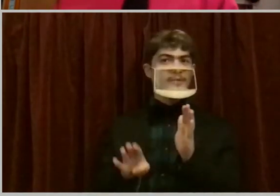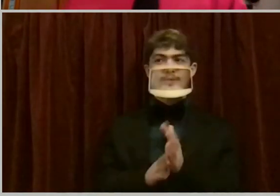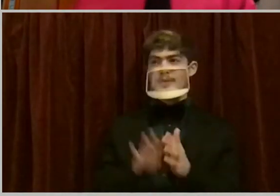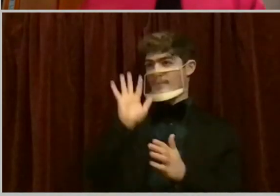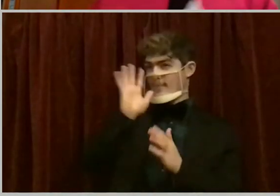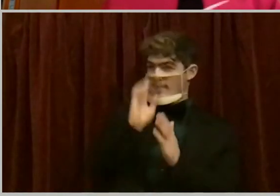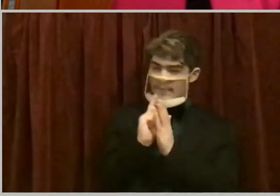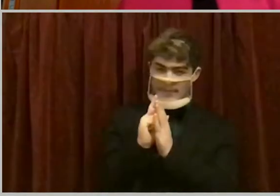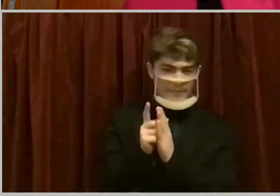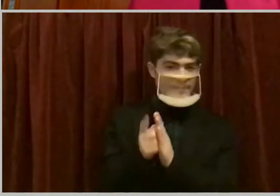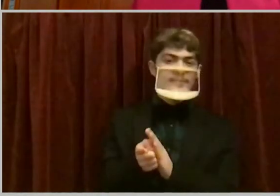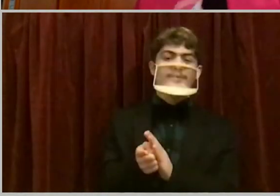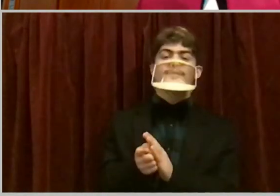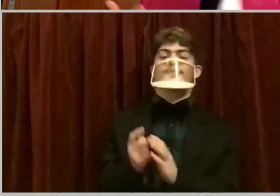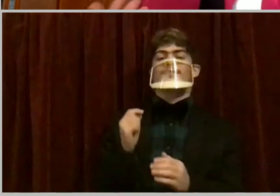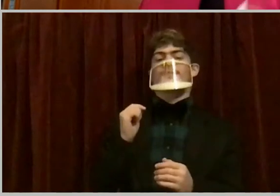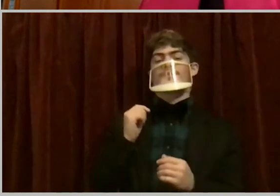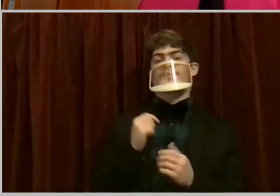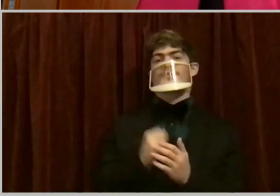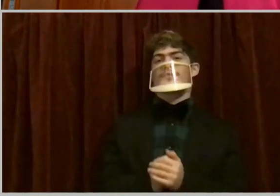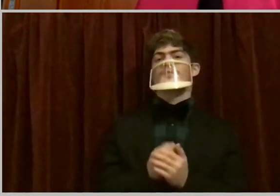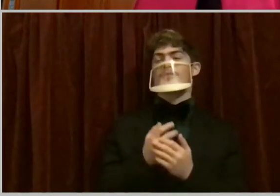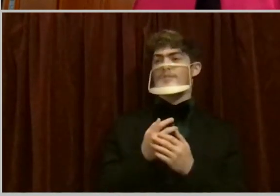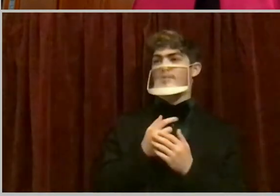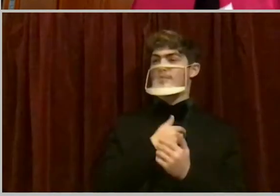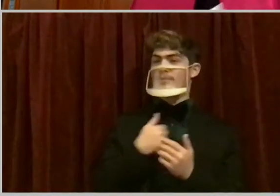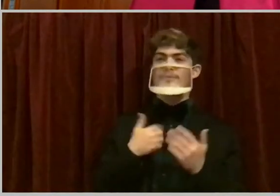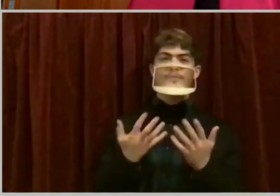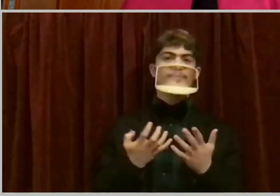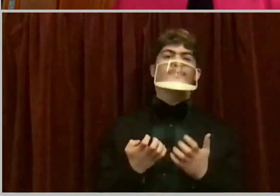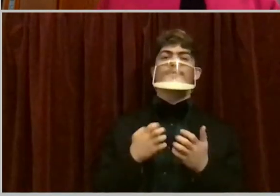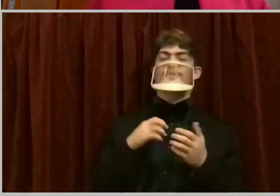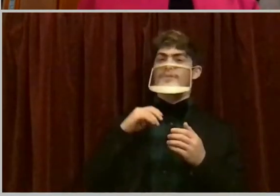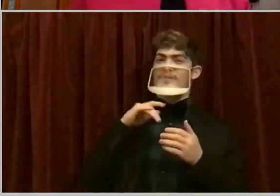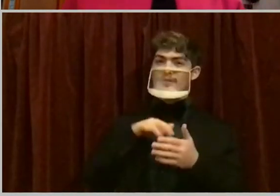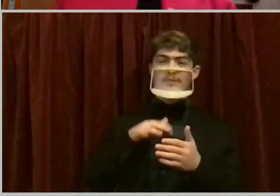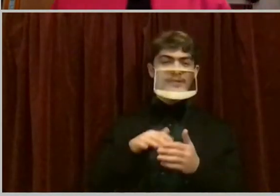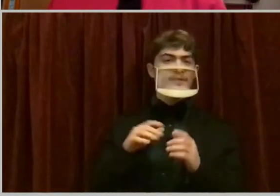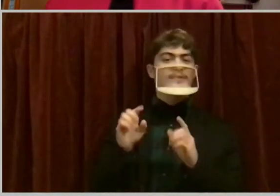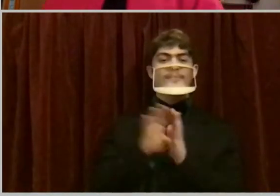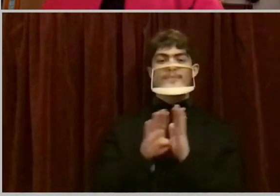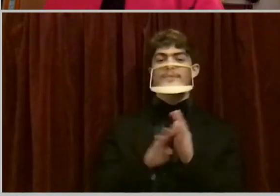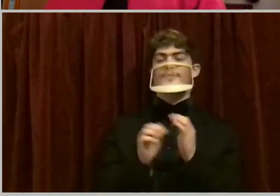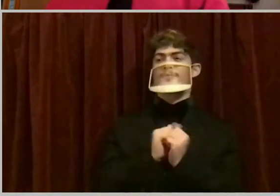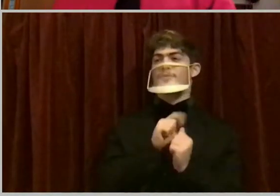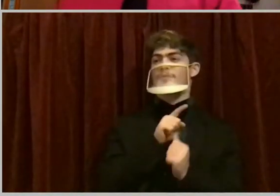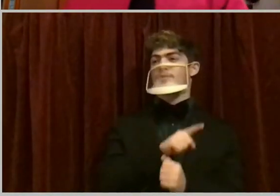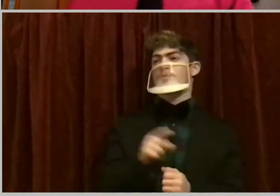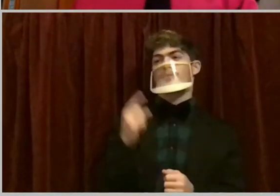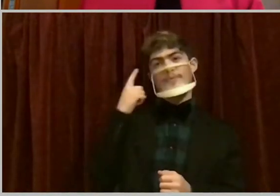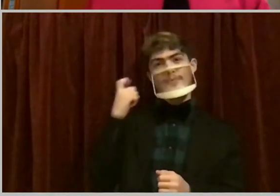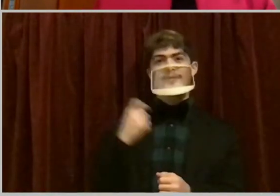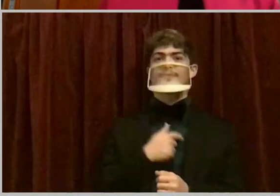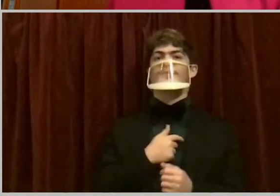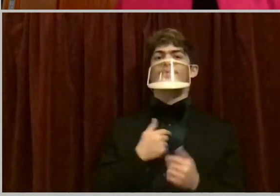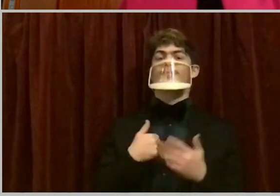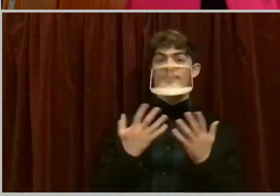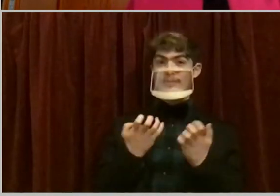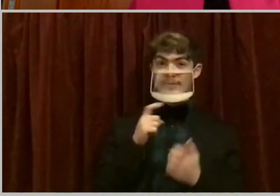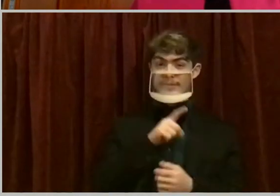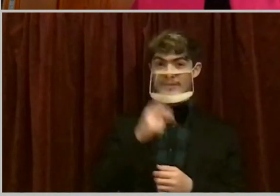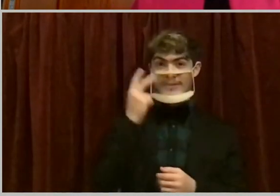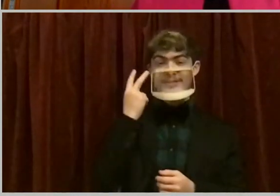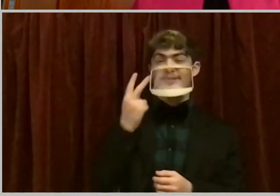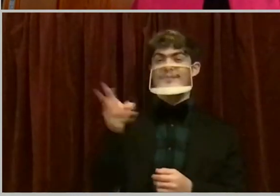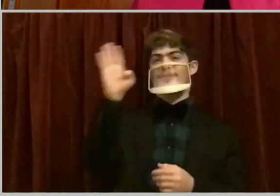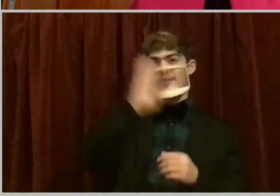get together, sit down, open up the Word of God together with whoever invited you out online or here, and really just see God's promises and God's